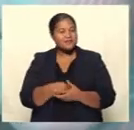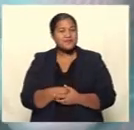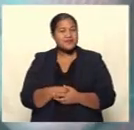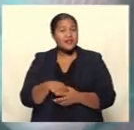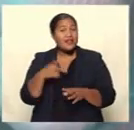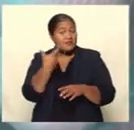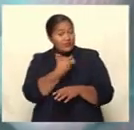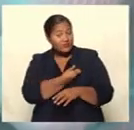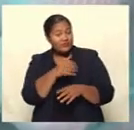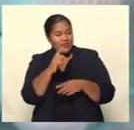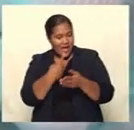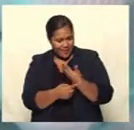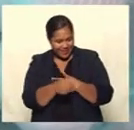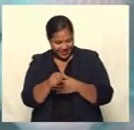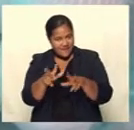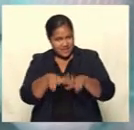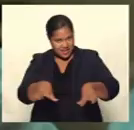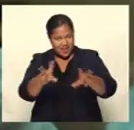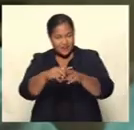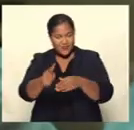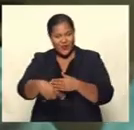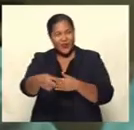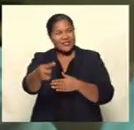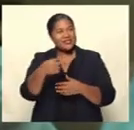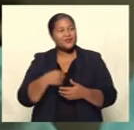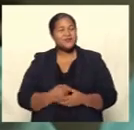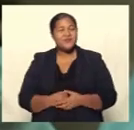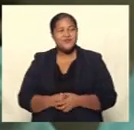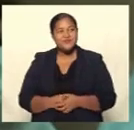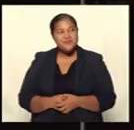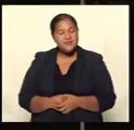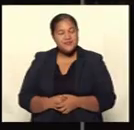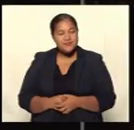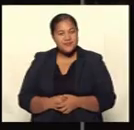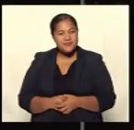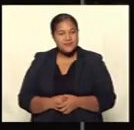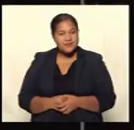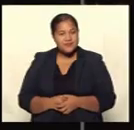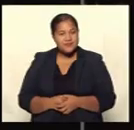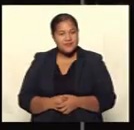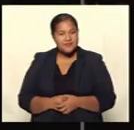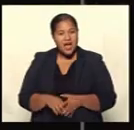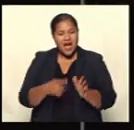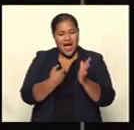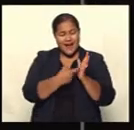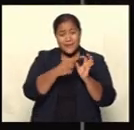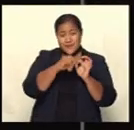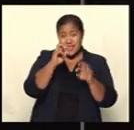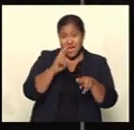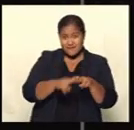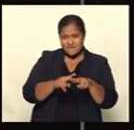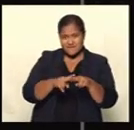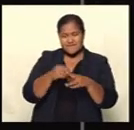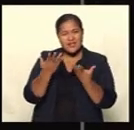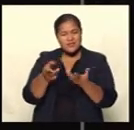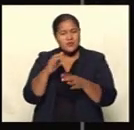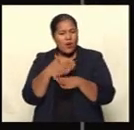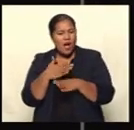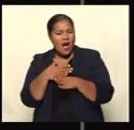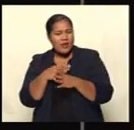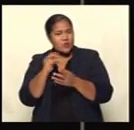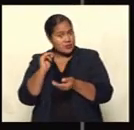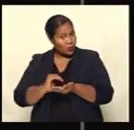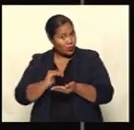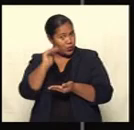in Vitilevu continues. Kritika Kumar, FBC News. The Reserve Bank of Fiji is anticipating an increase